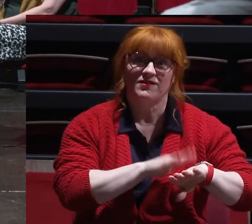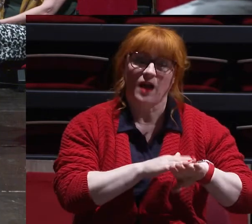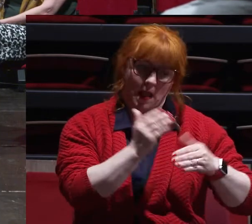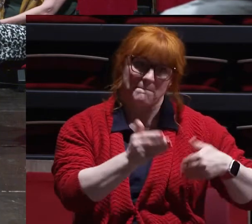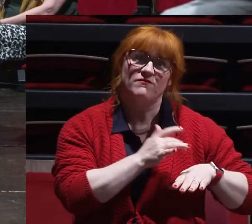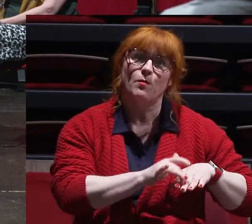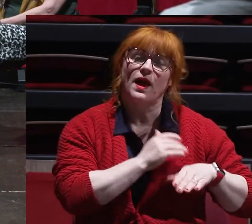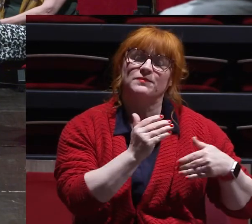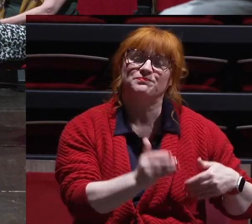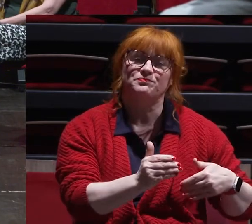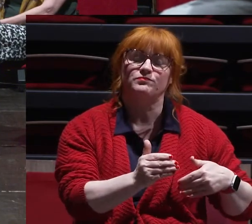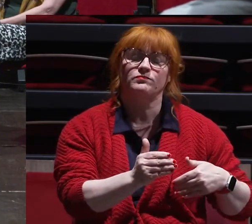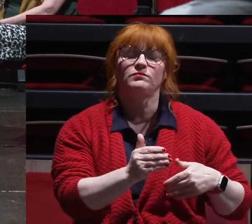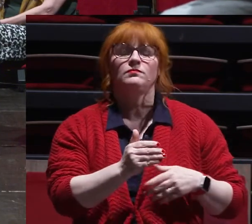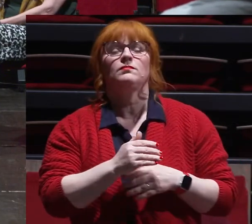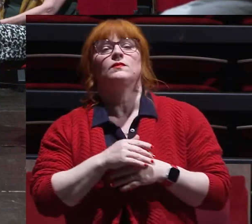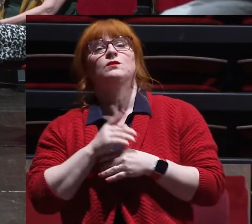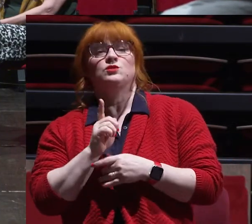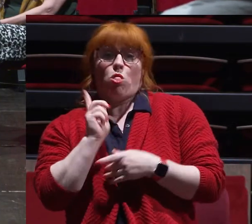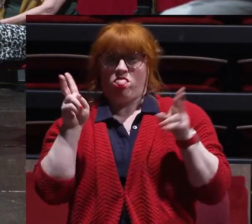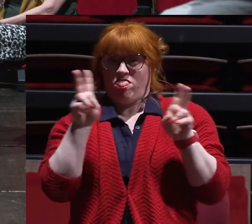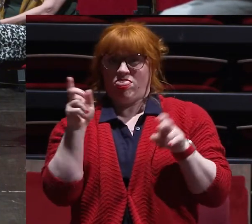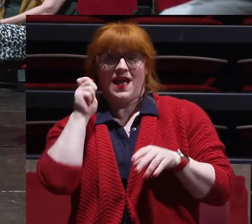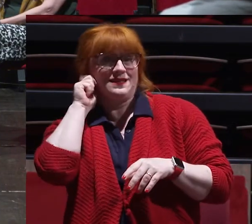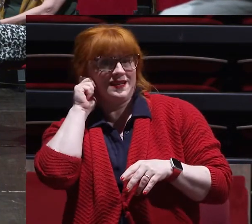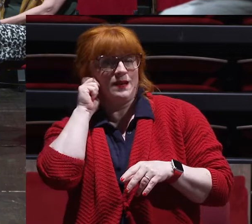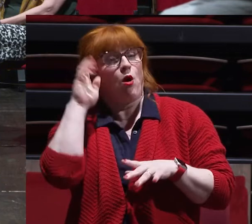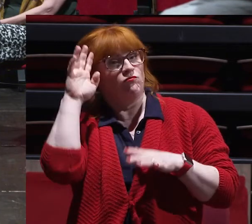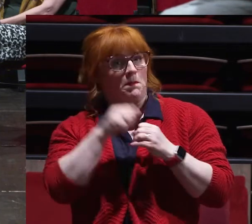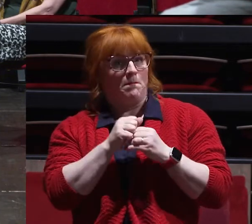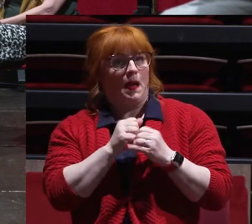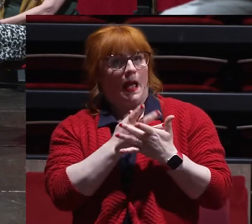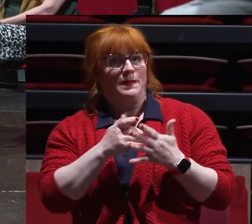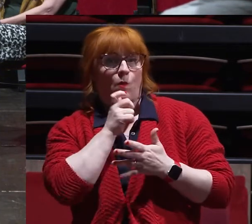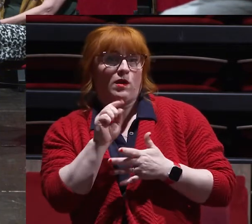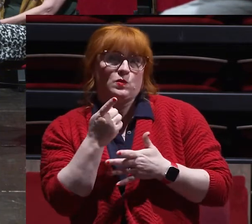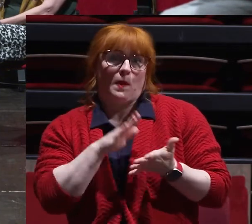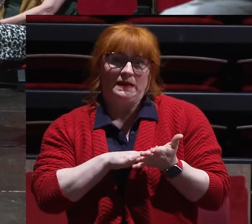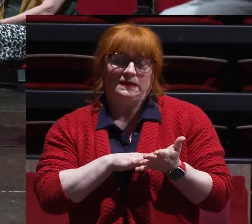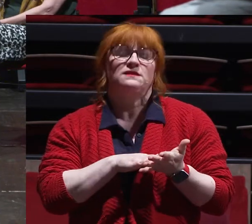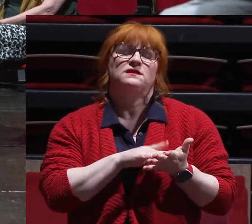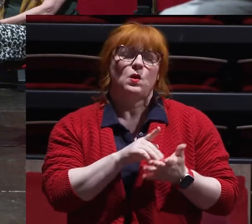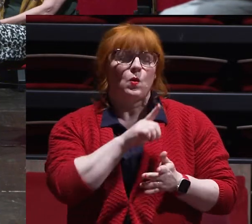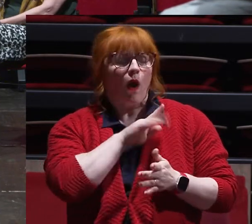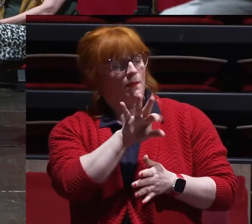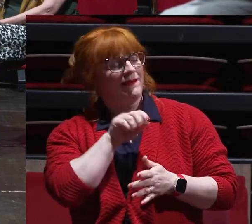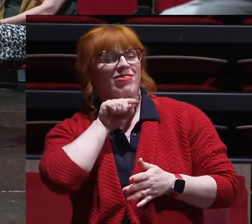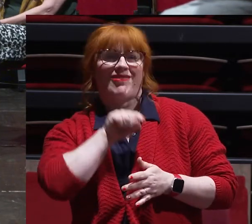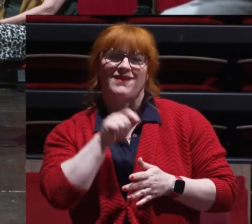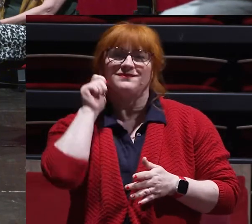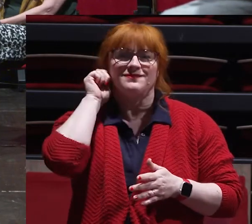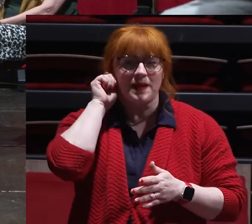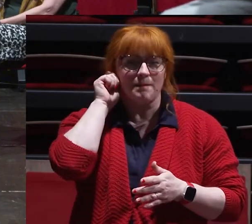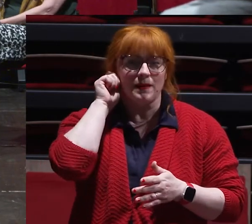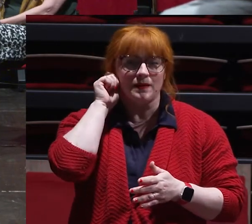So I was going to ask you a little bit about the fact that you'd picked that tip out of the 101 that